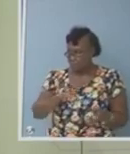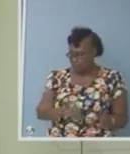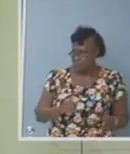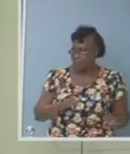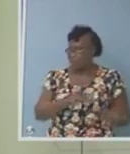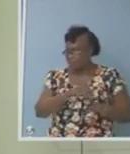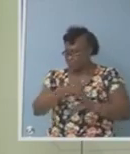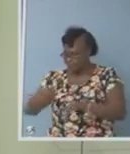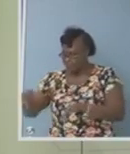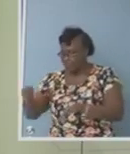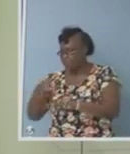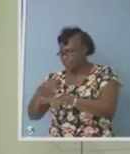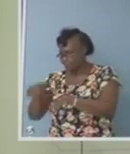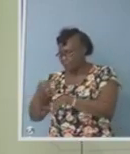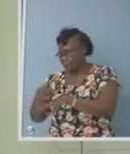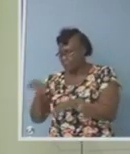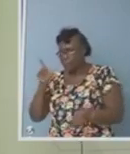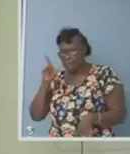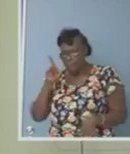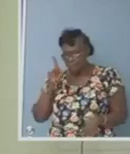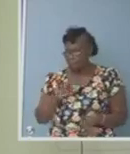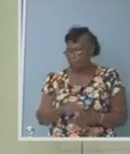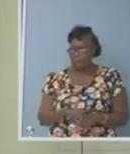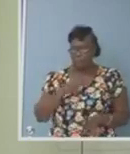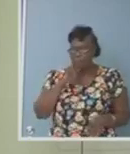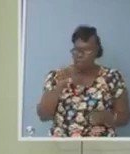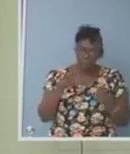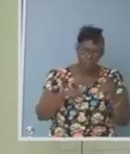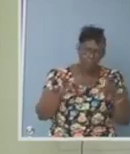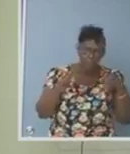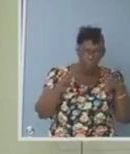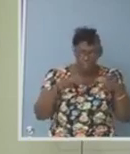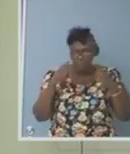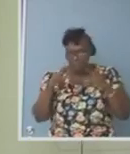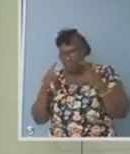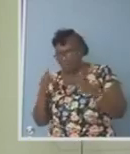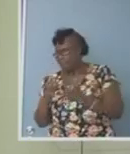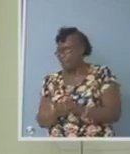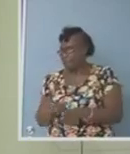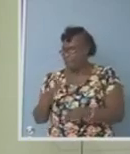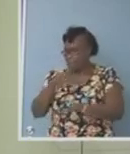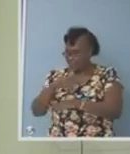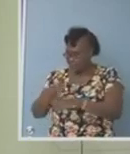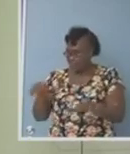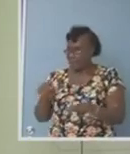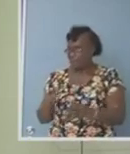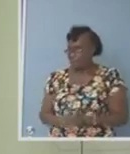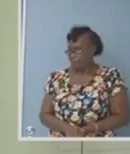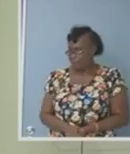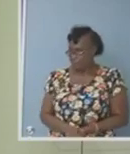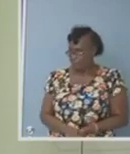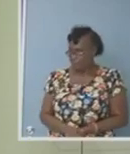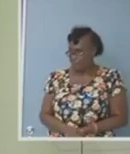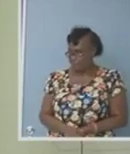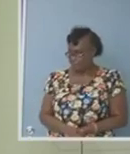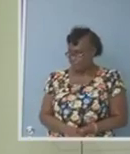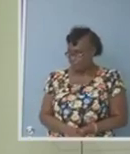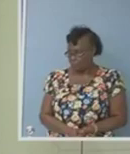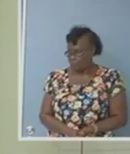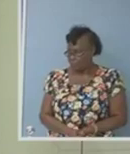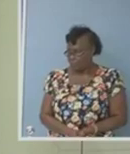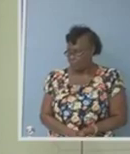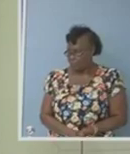and they are looking for ways to survive in this trying time. And I want to commend them and the rest